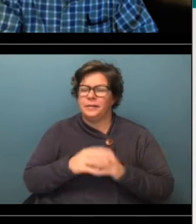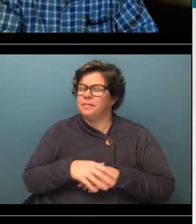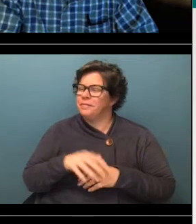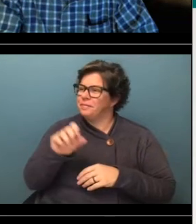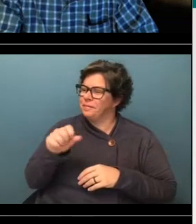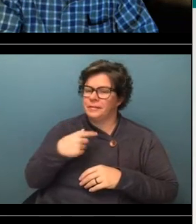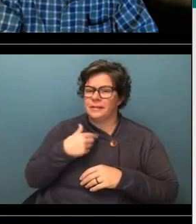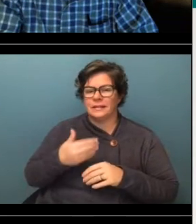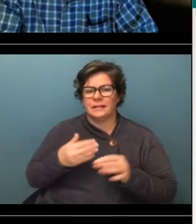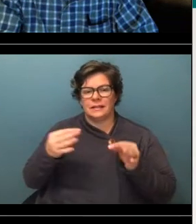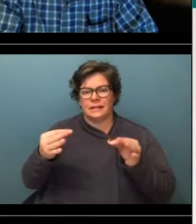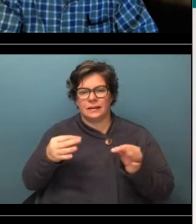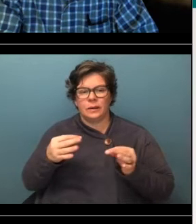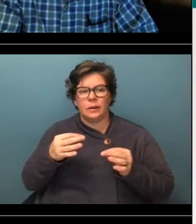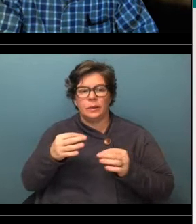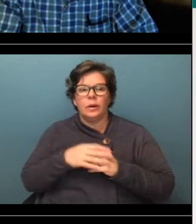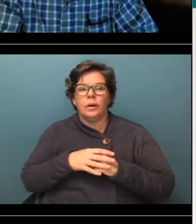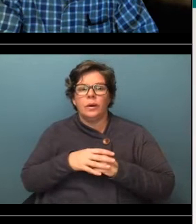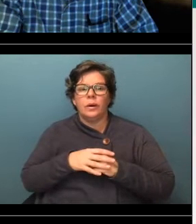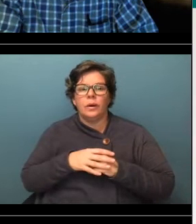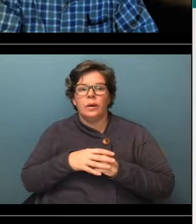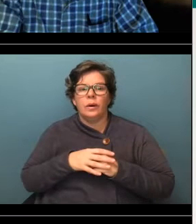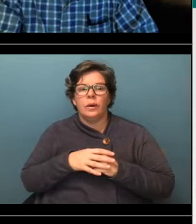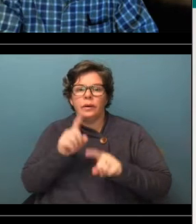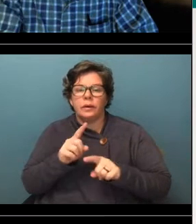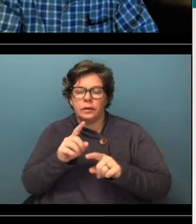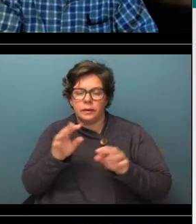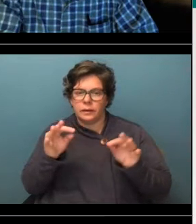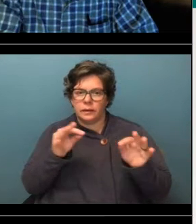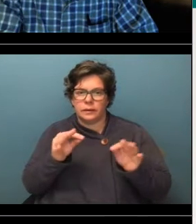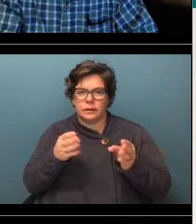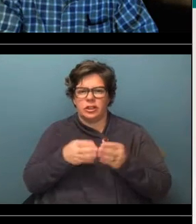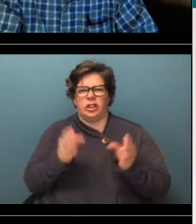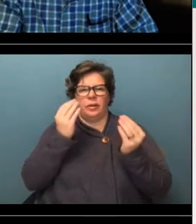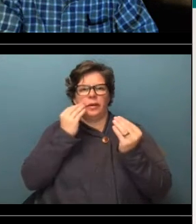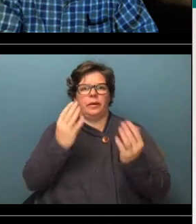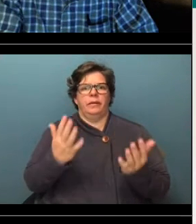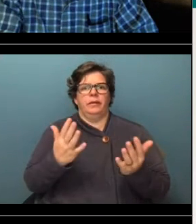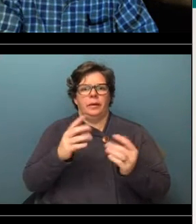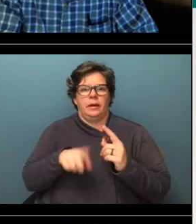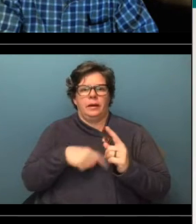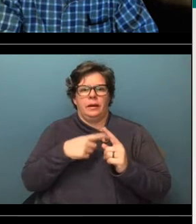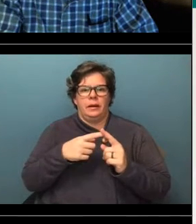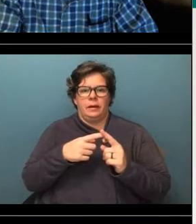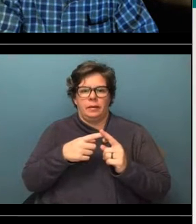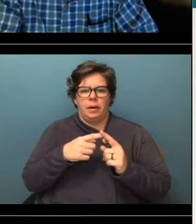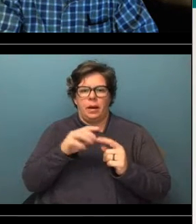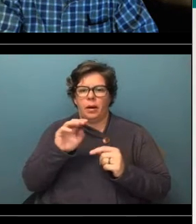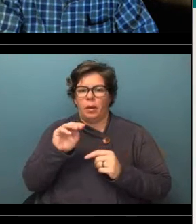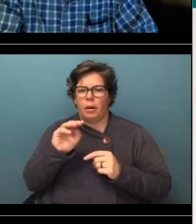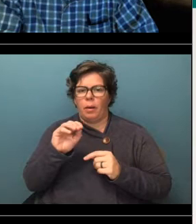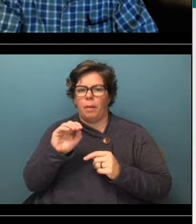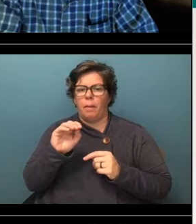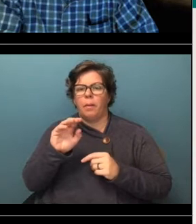I'm covering someone to respond. So I'm going to give general information about the mobile response teams across the